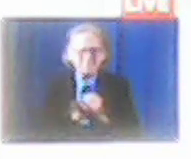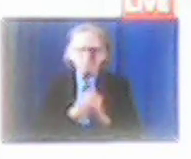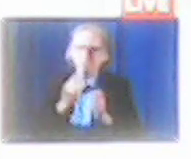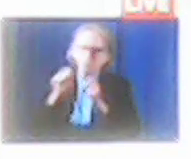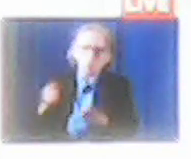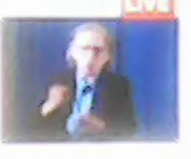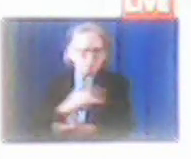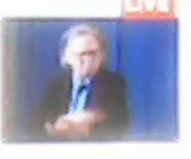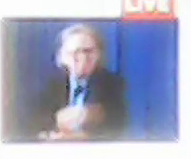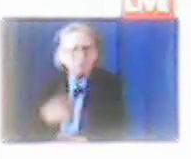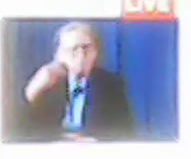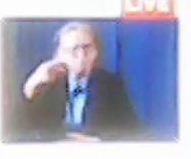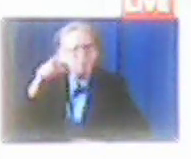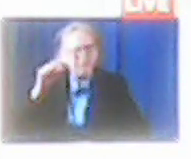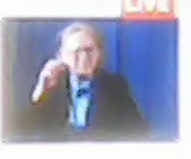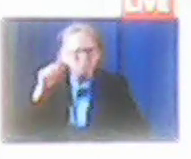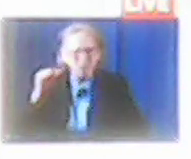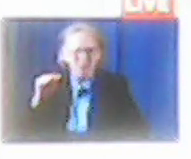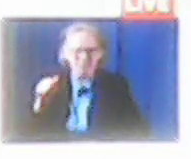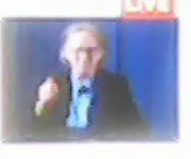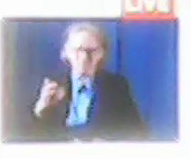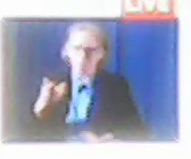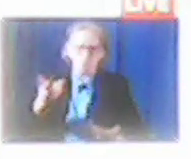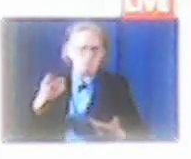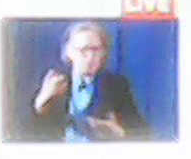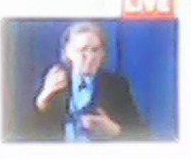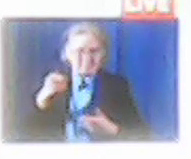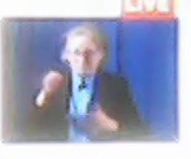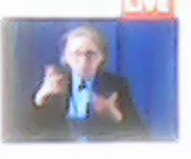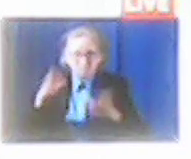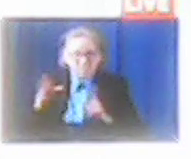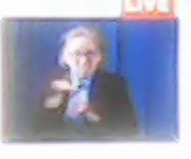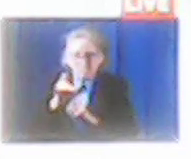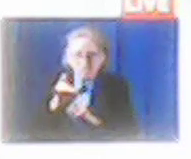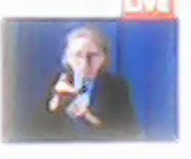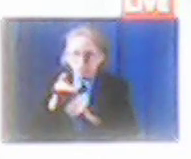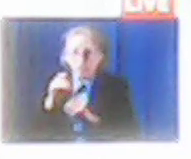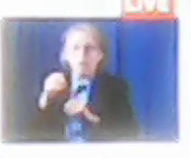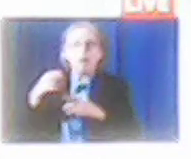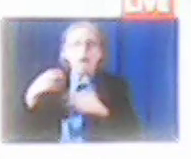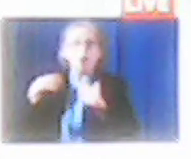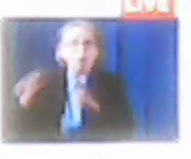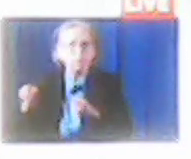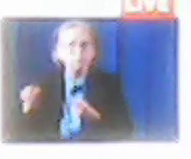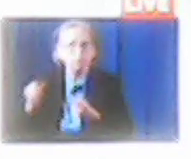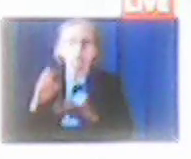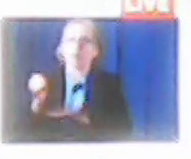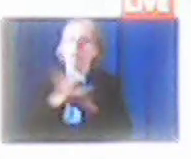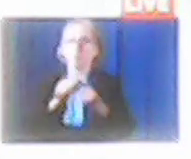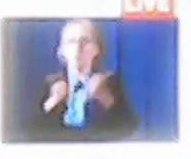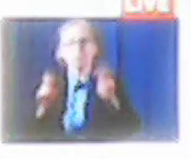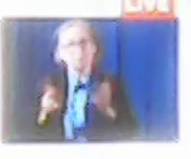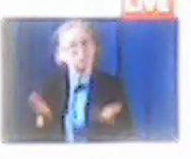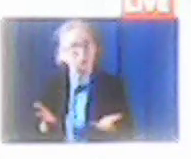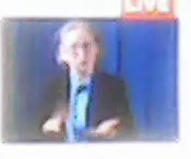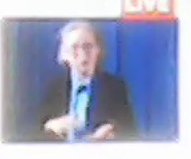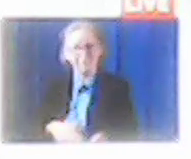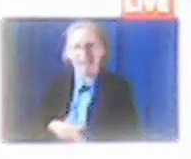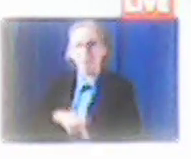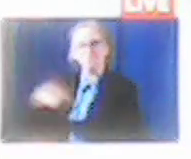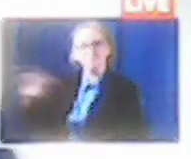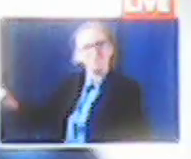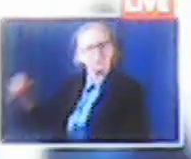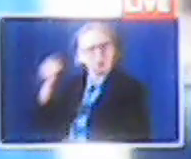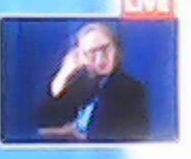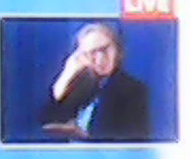mask and socially distance. Very important. But we'll have more guidance. I know people want to plan. I know they want to, that when you think